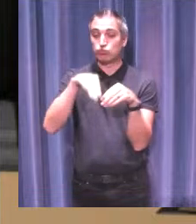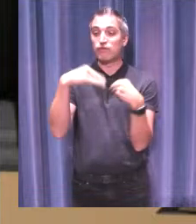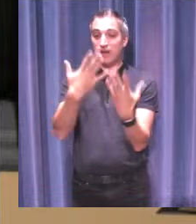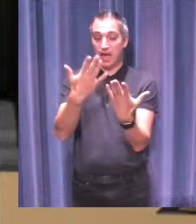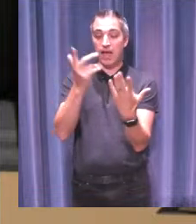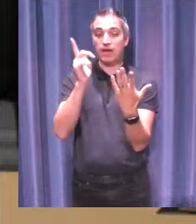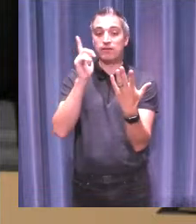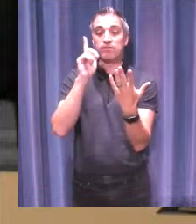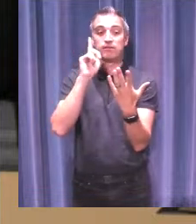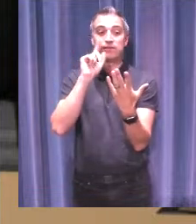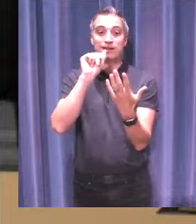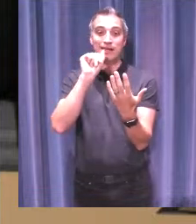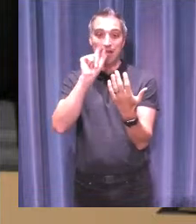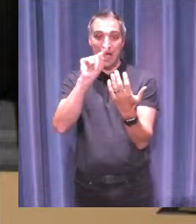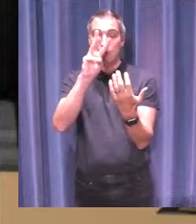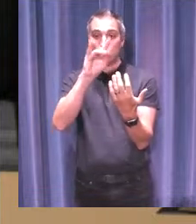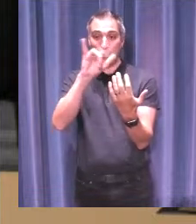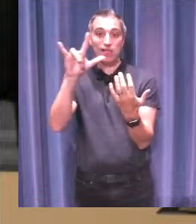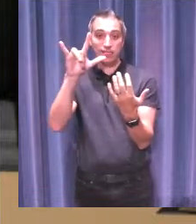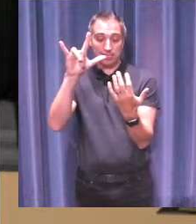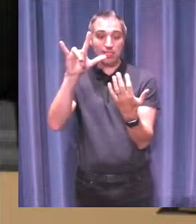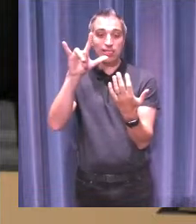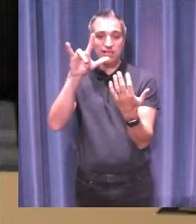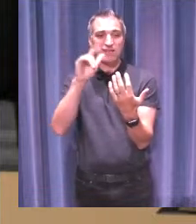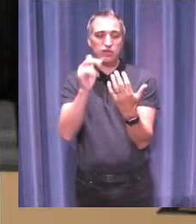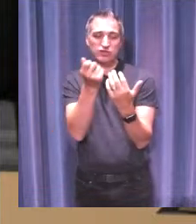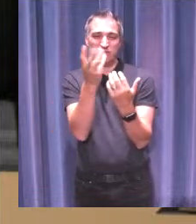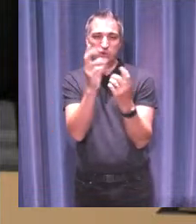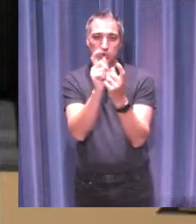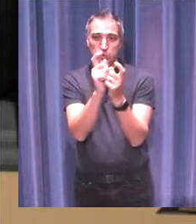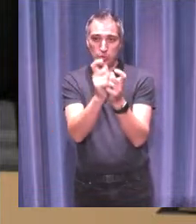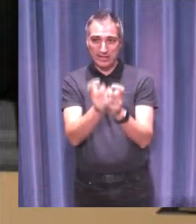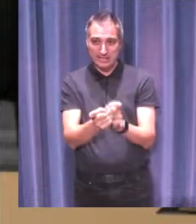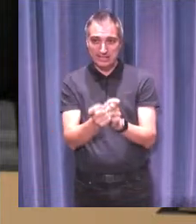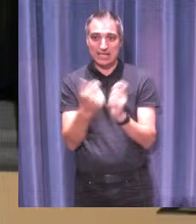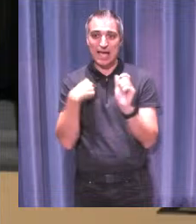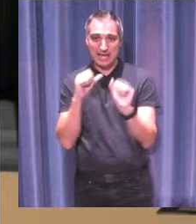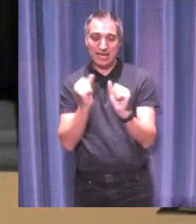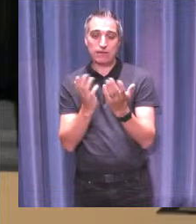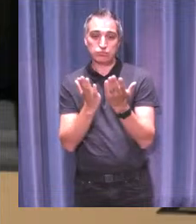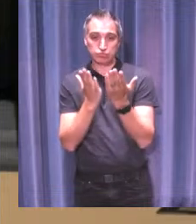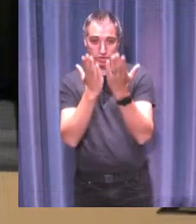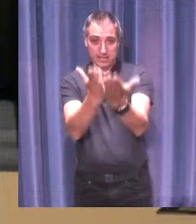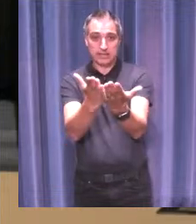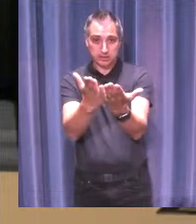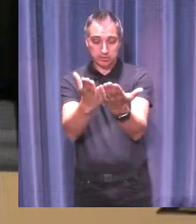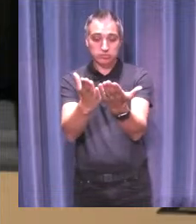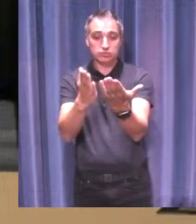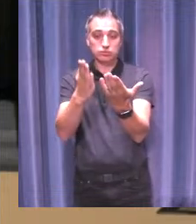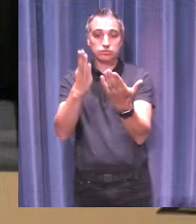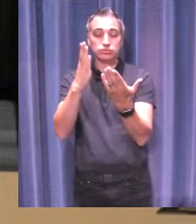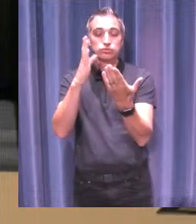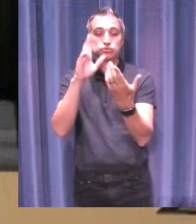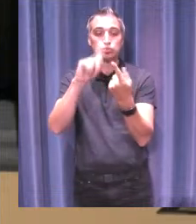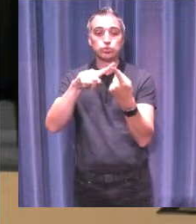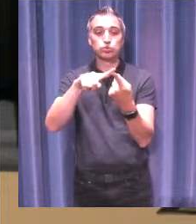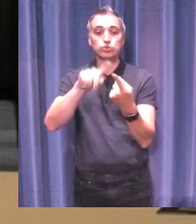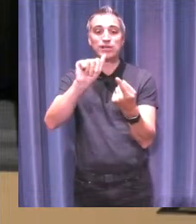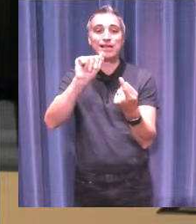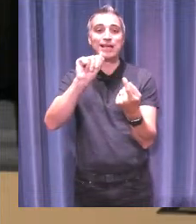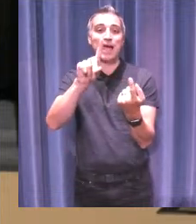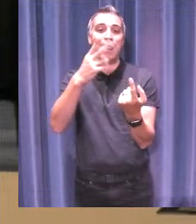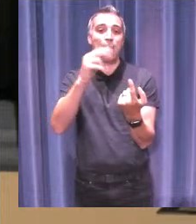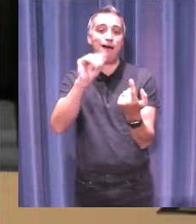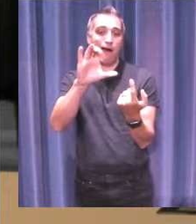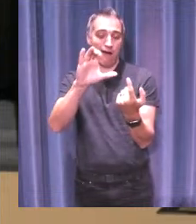for an at-will arrangement. There's a few tweaks that I would like to make to that, which I can present to the ad hoc